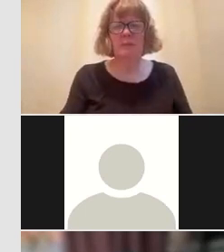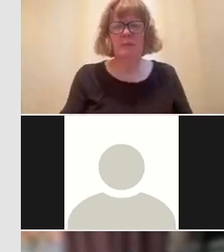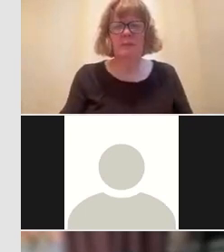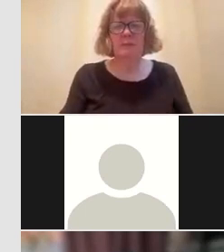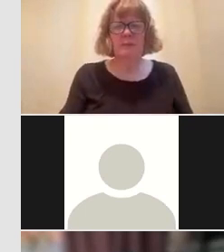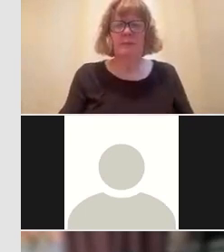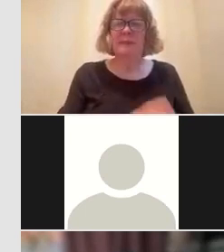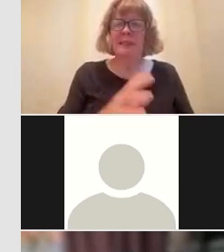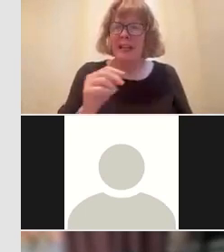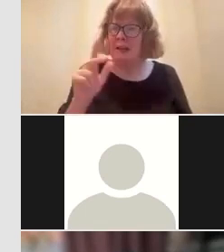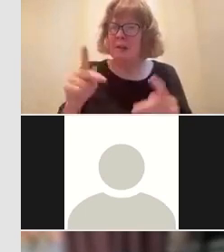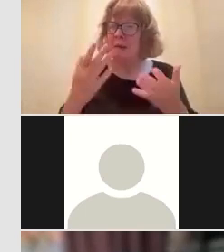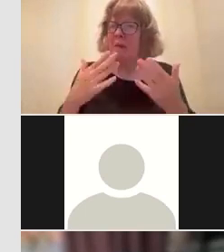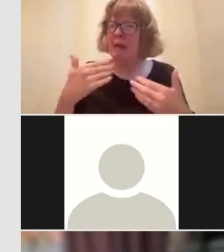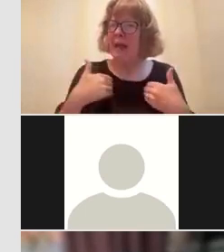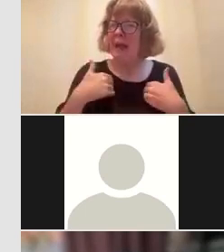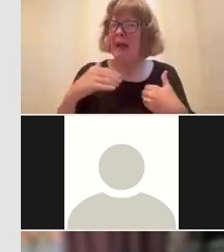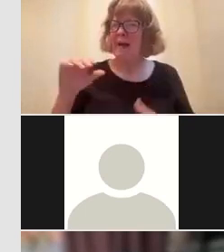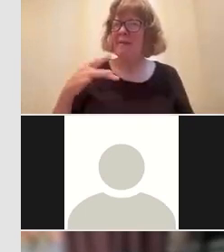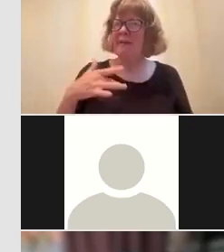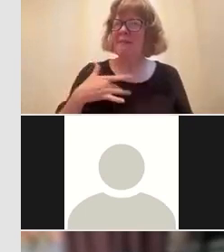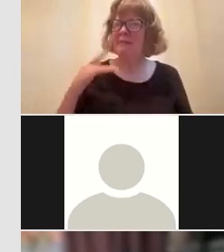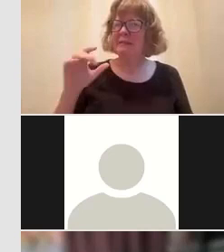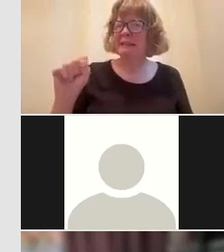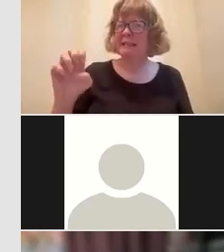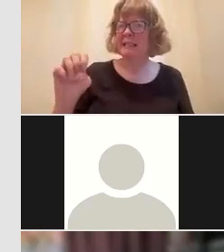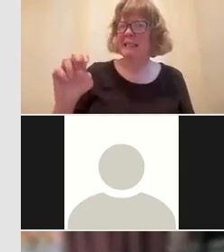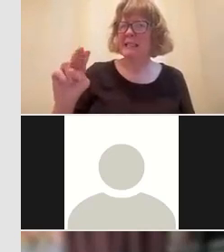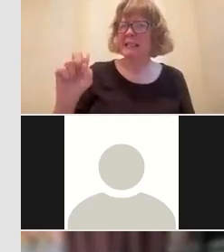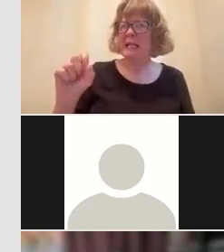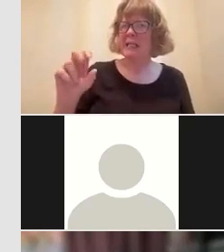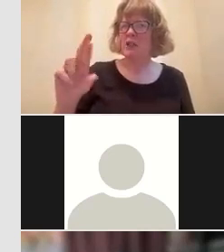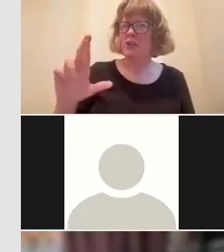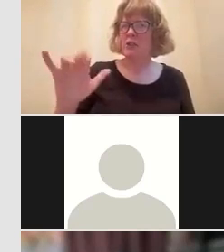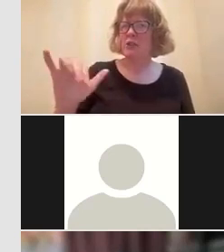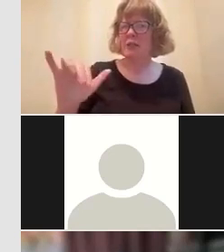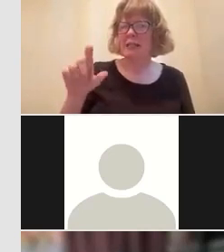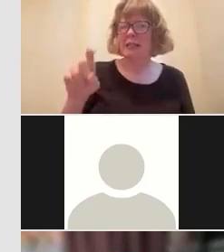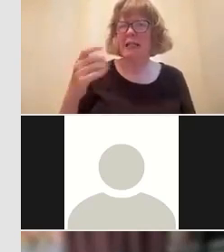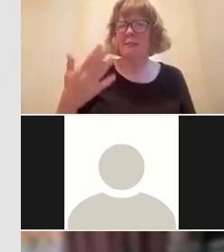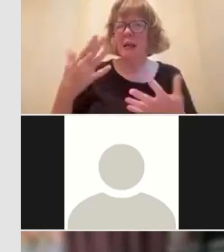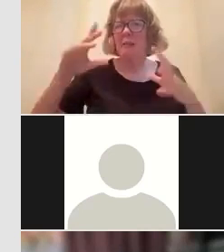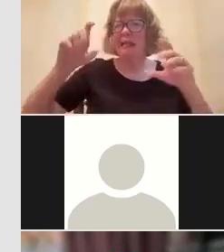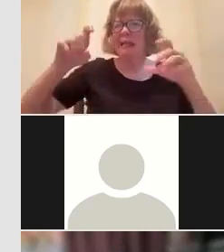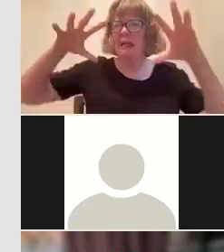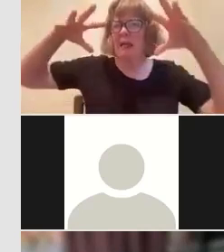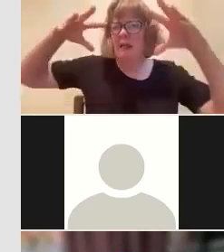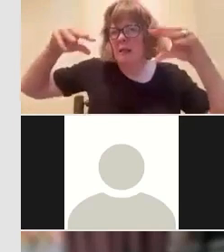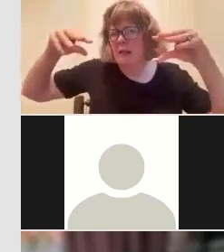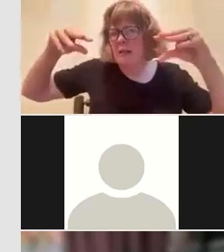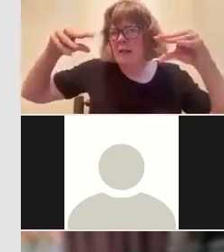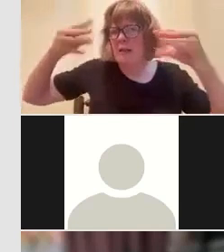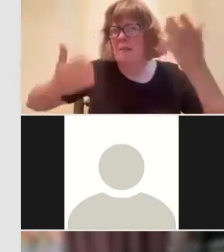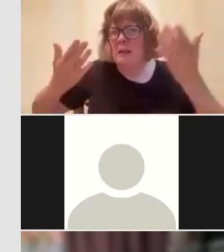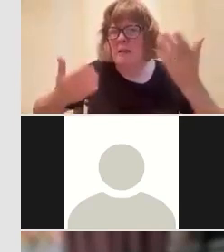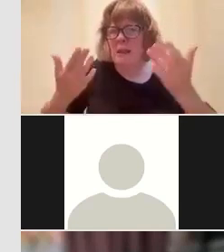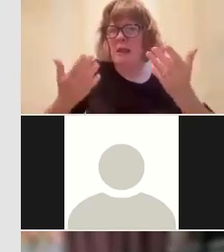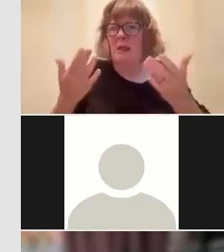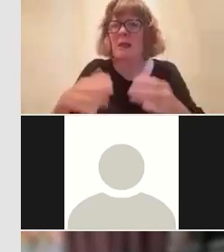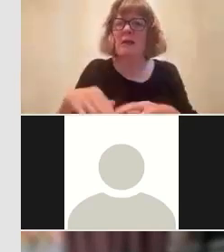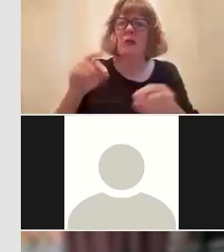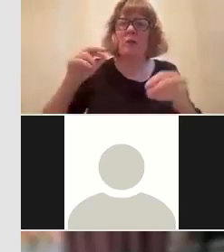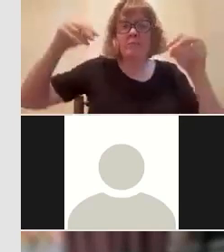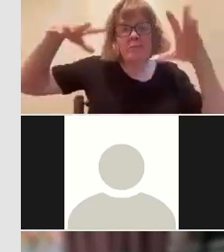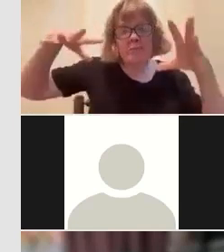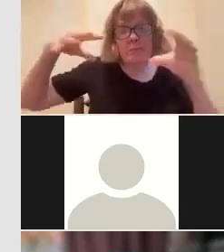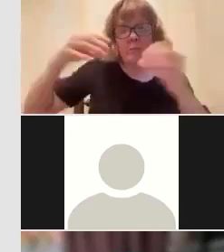People might have sensory needs, so we need to be able to adjust light levels, and the individual needs to be able to choose